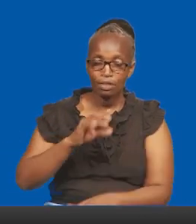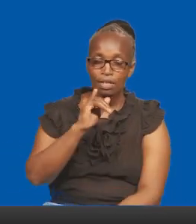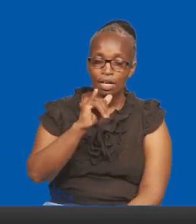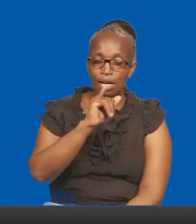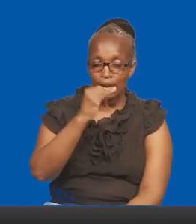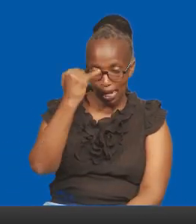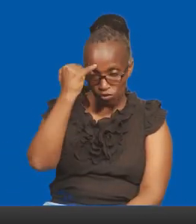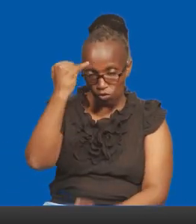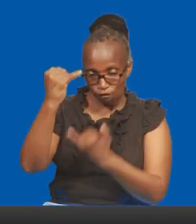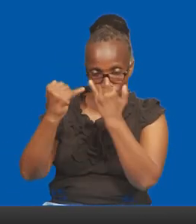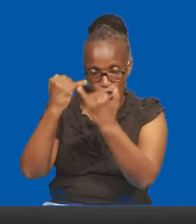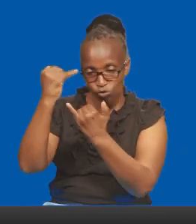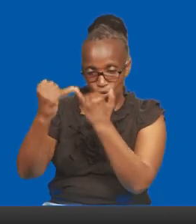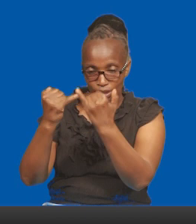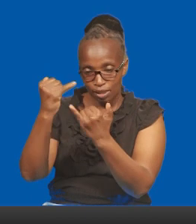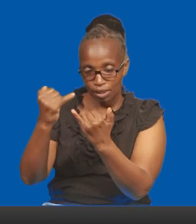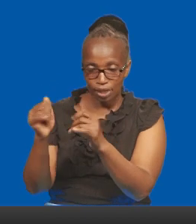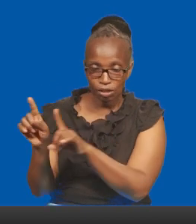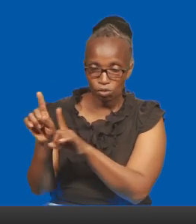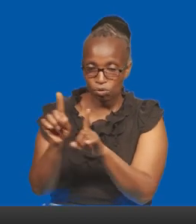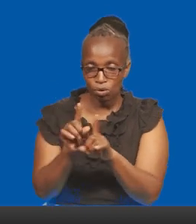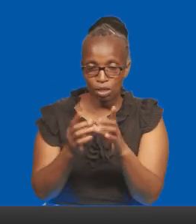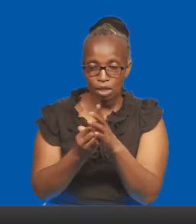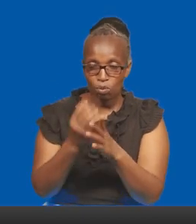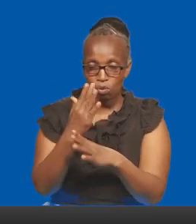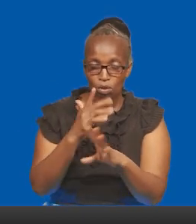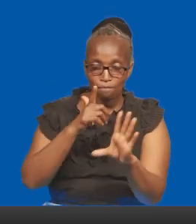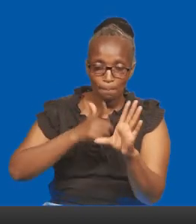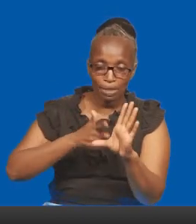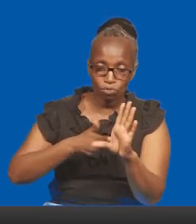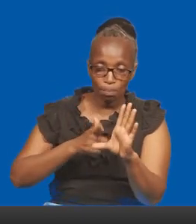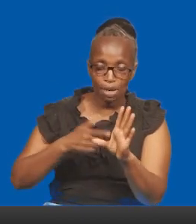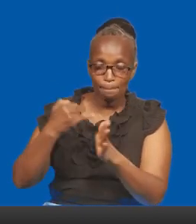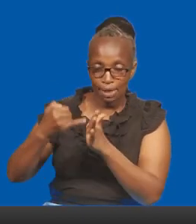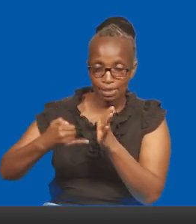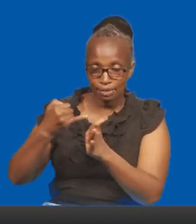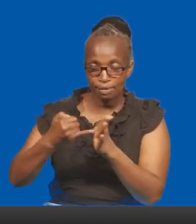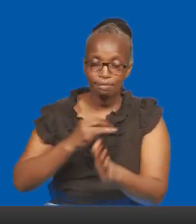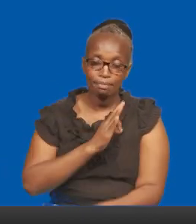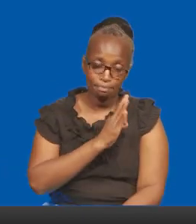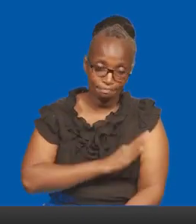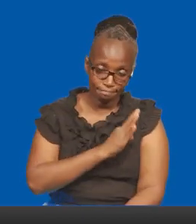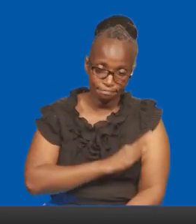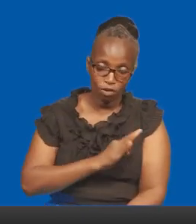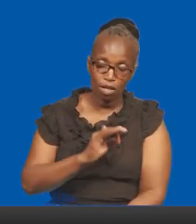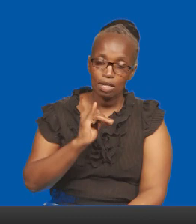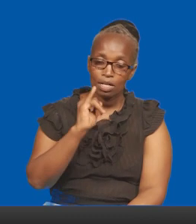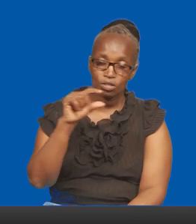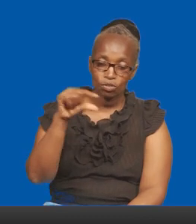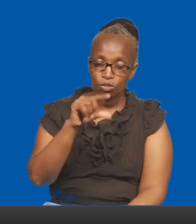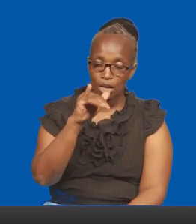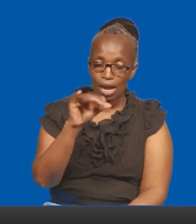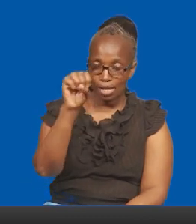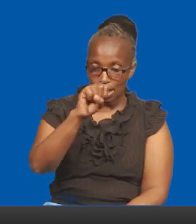learning, innovation, and discovery in the ever-evolving petroleum industry. The